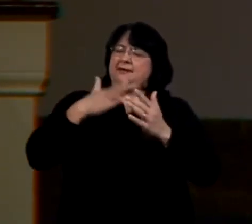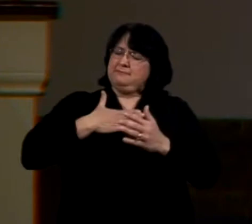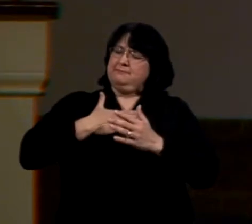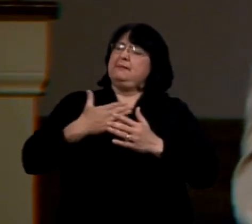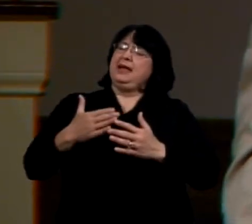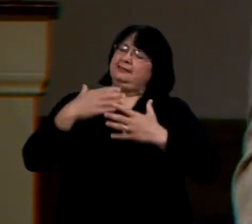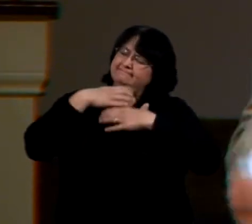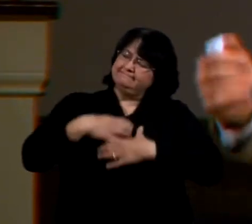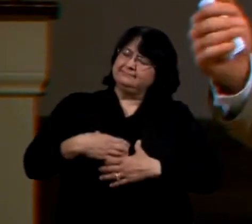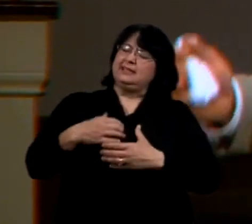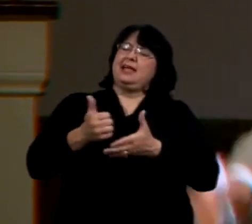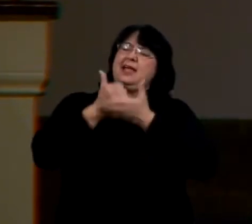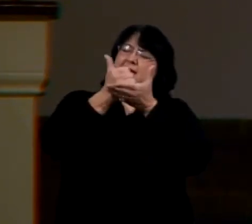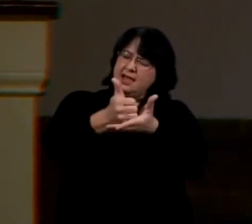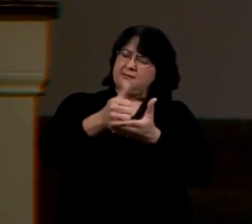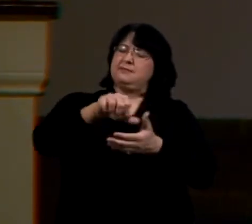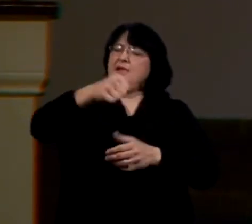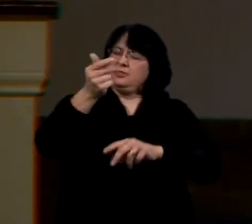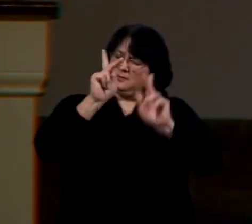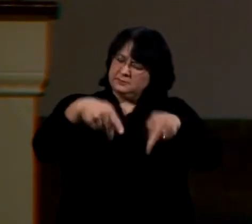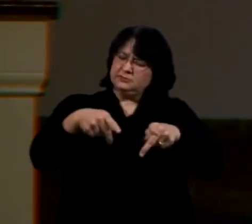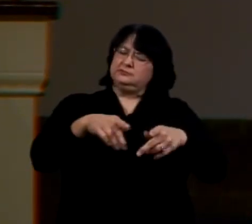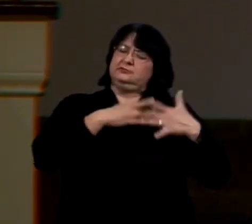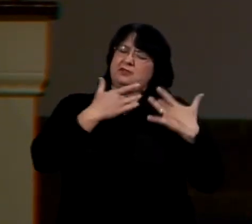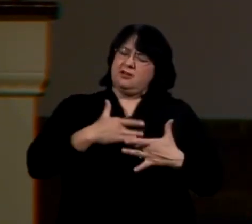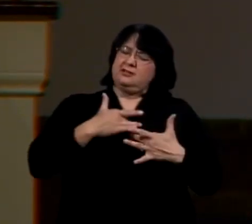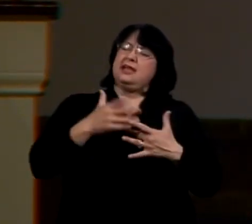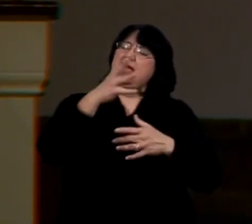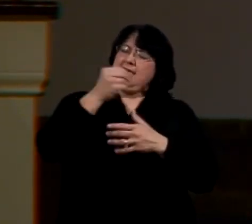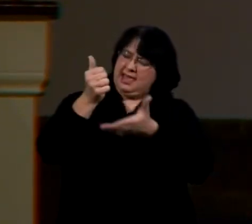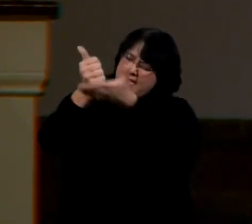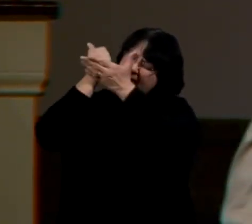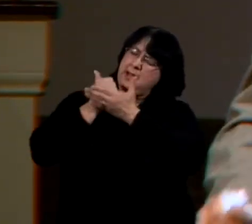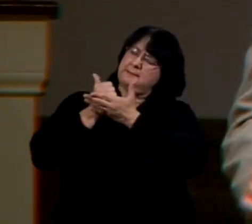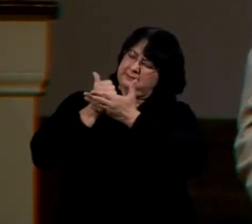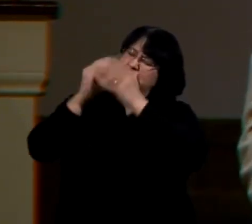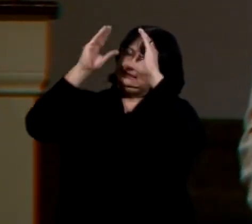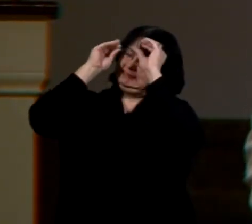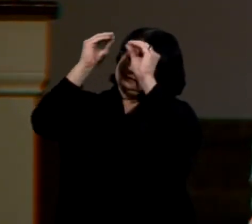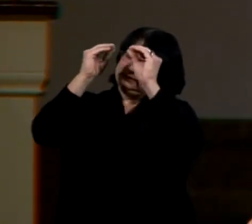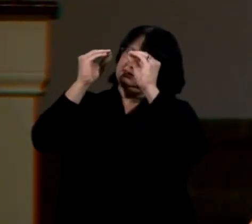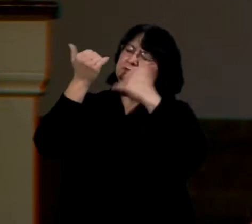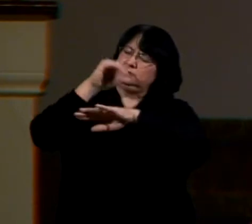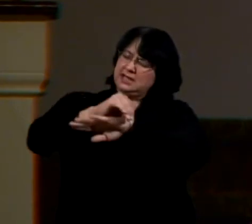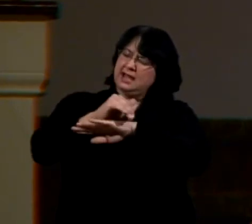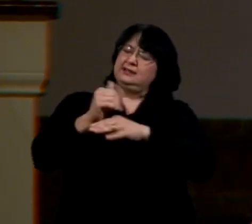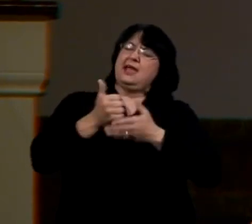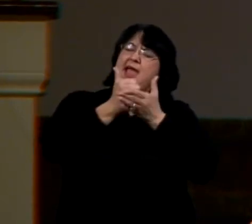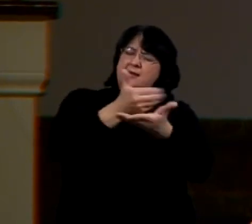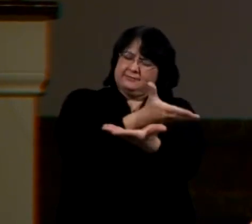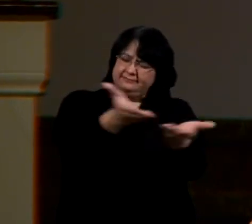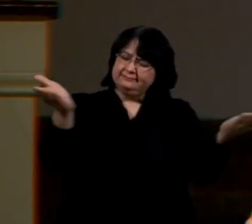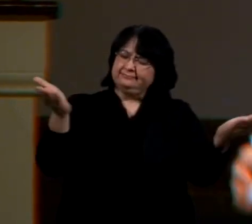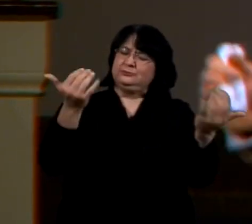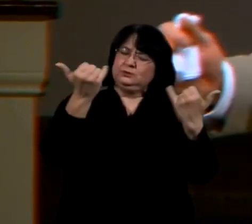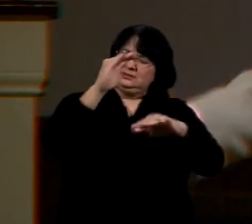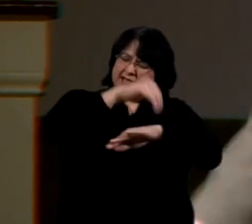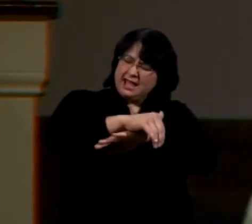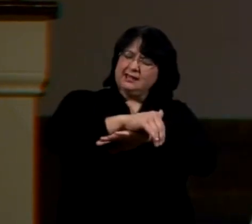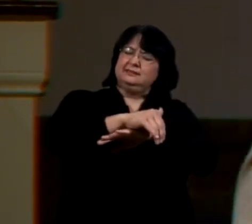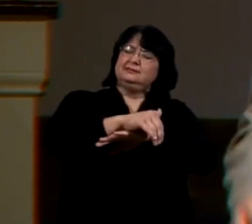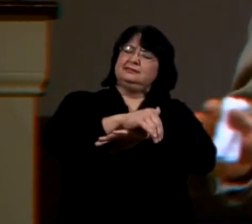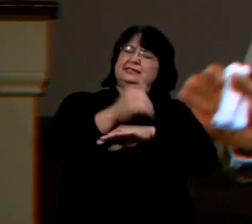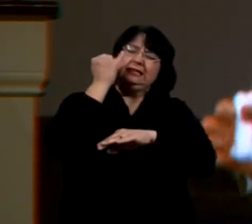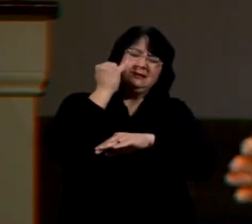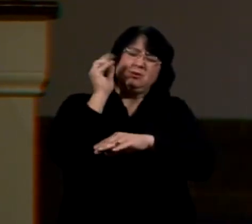this subject catch someone else's heart, but at the same time, help me to be able to teach in such a way that they leave here tonight, even if someone